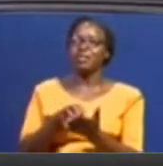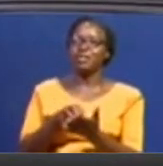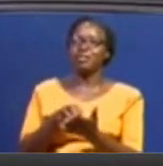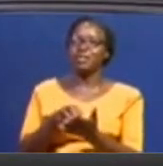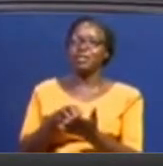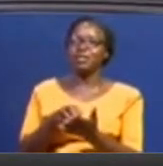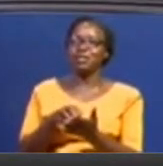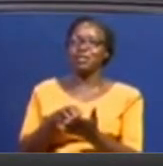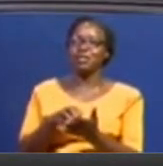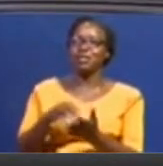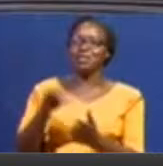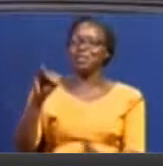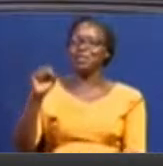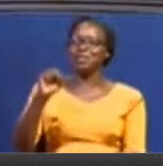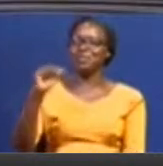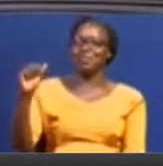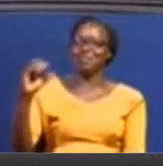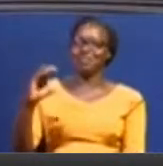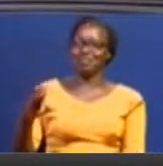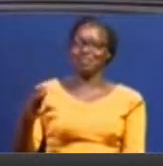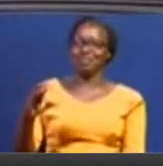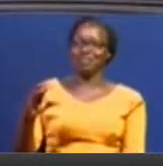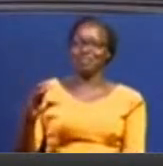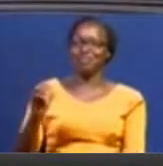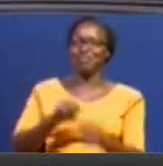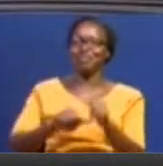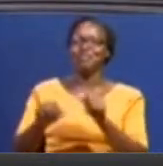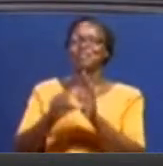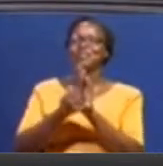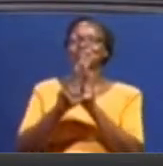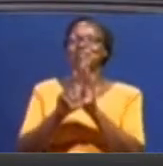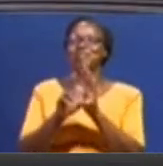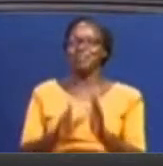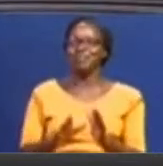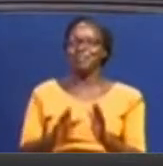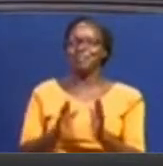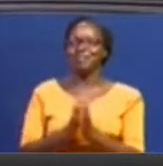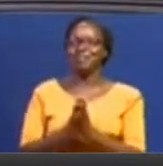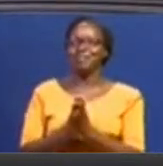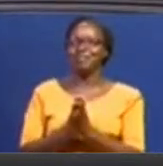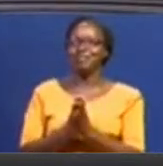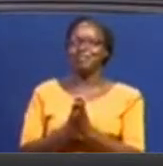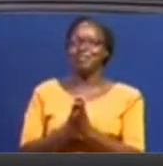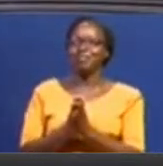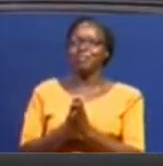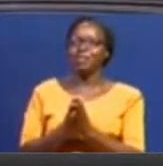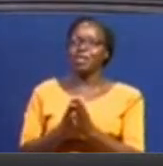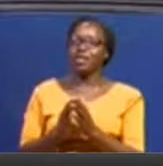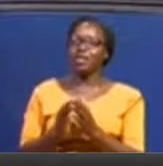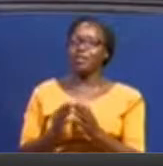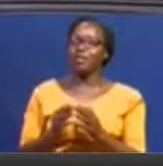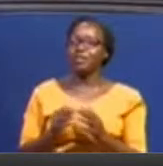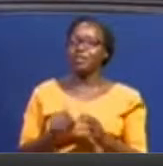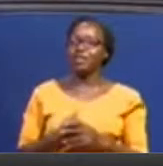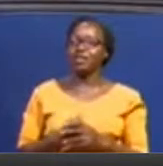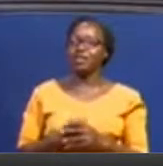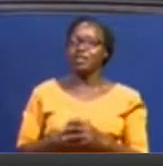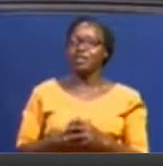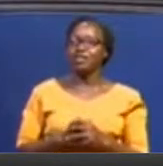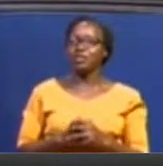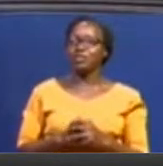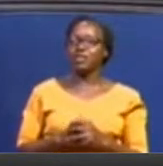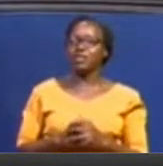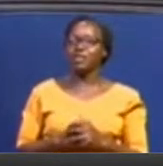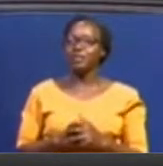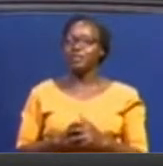Hassan and Oswako, they were both lawyers, and they end up separating. The